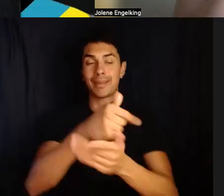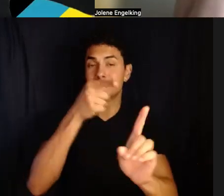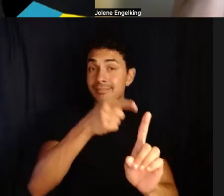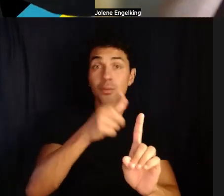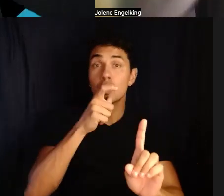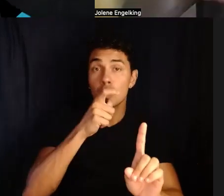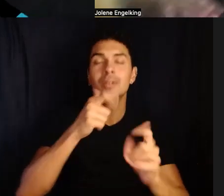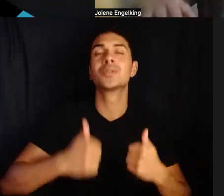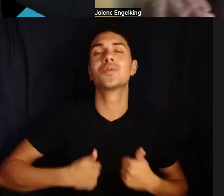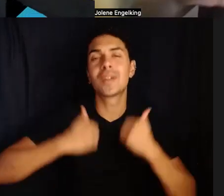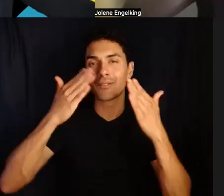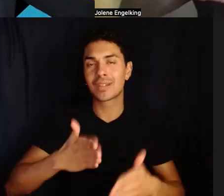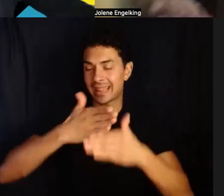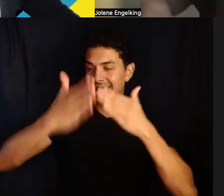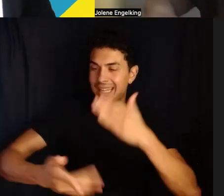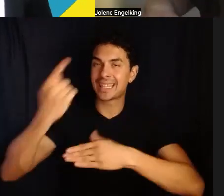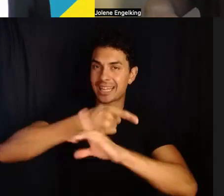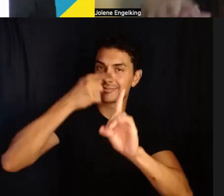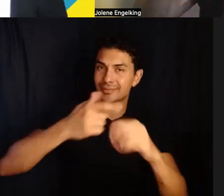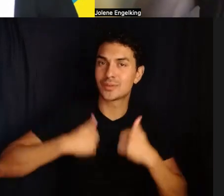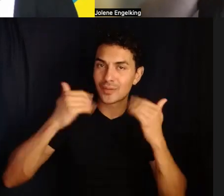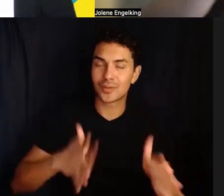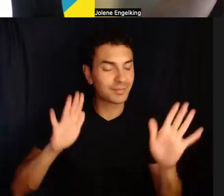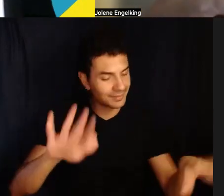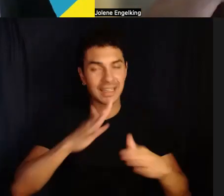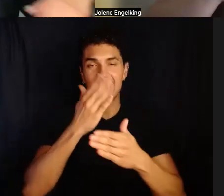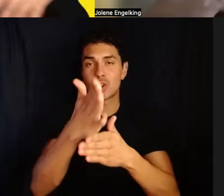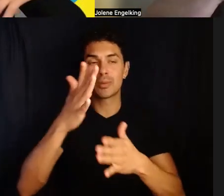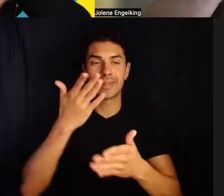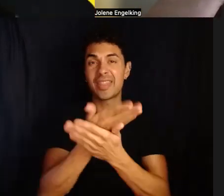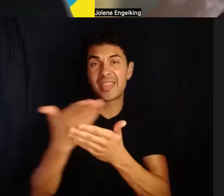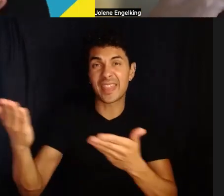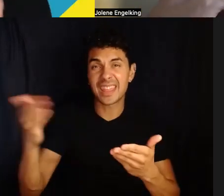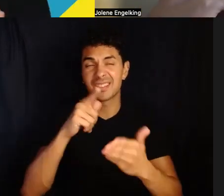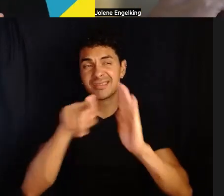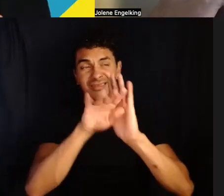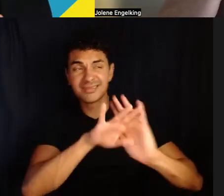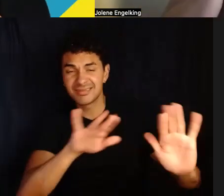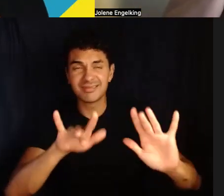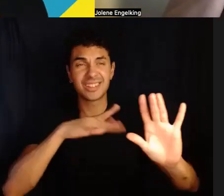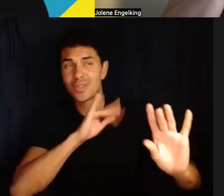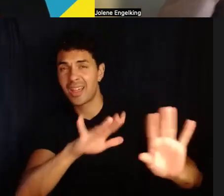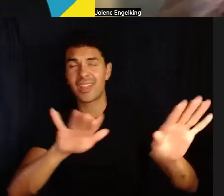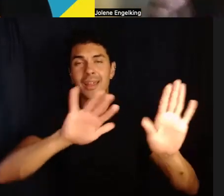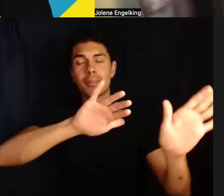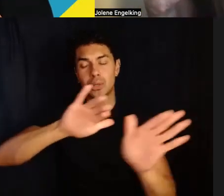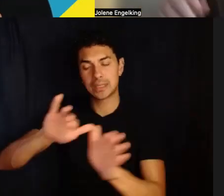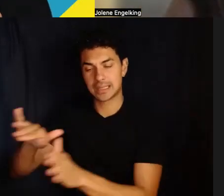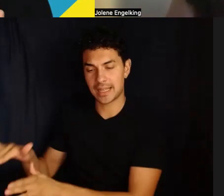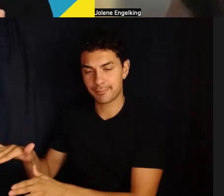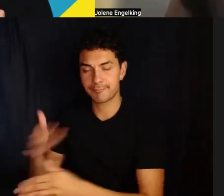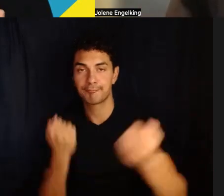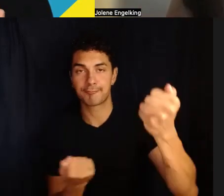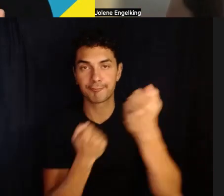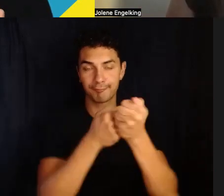to really put our things aside and do the work that we need to be doing. I also wanted to kind of as